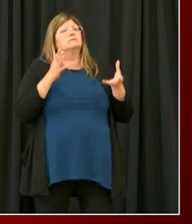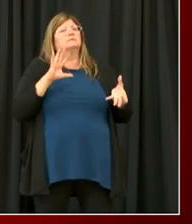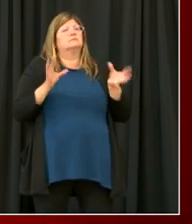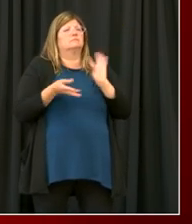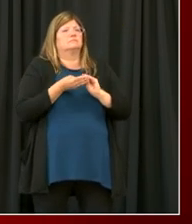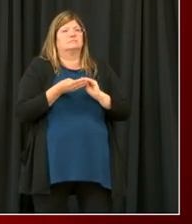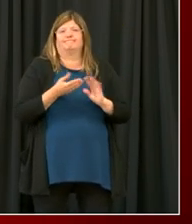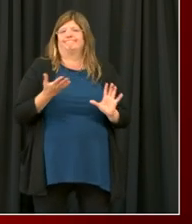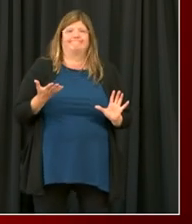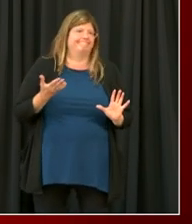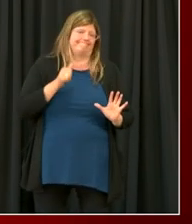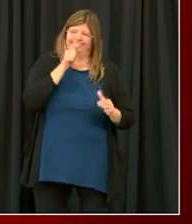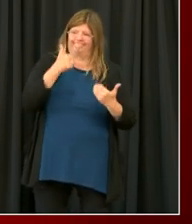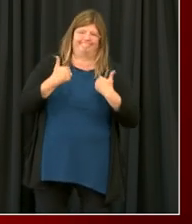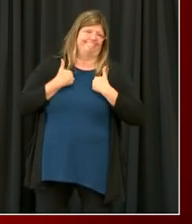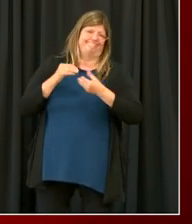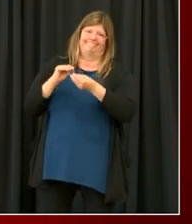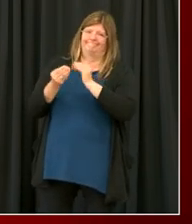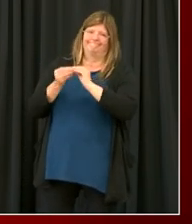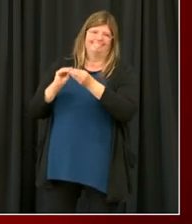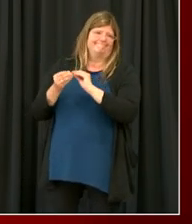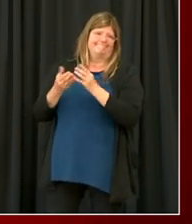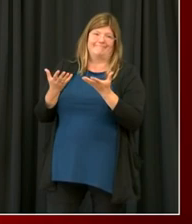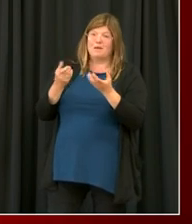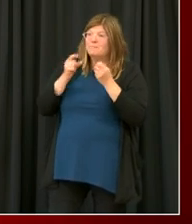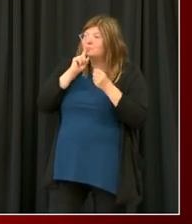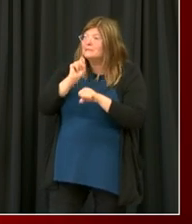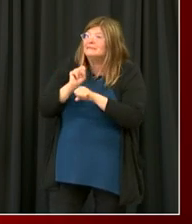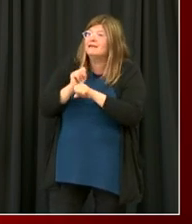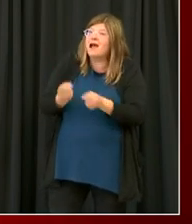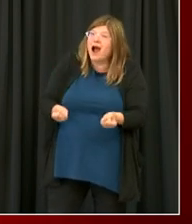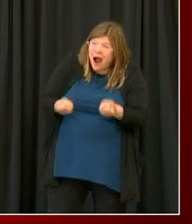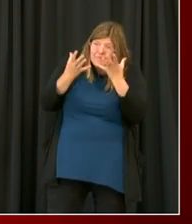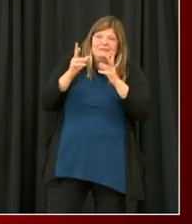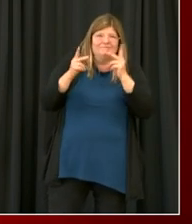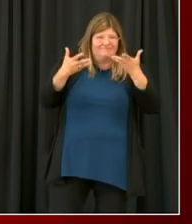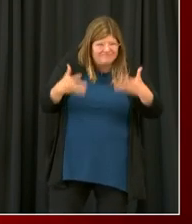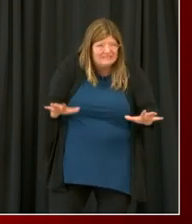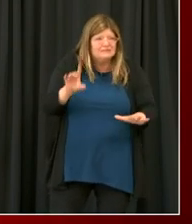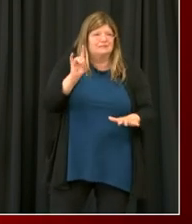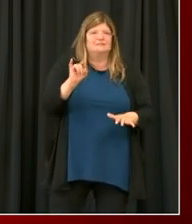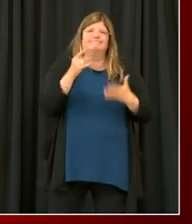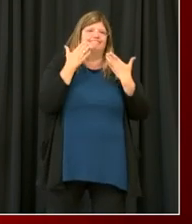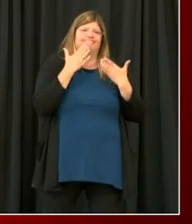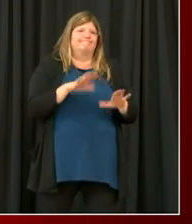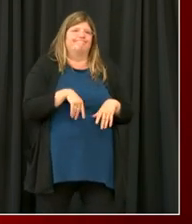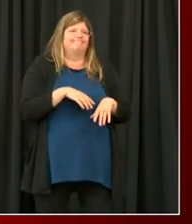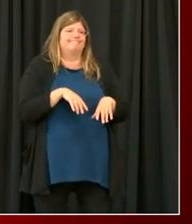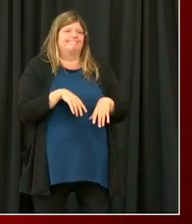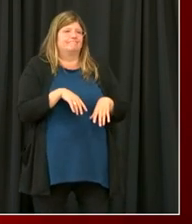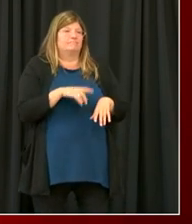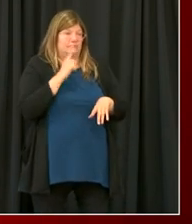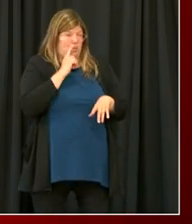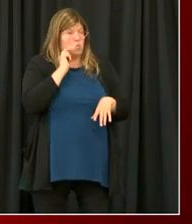do not have the number of how many have actually done it so far. what do you think about that? Well, I think it's awesome that